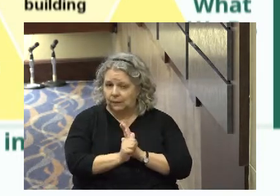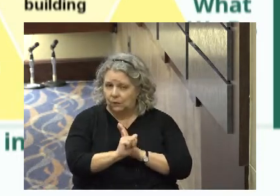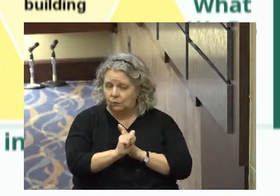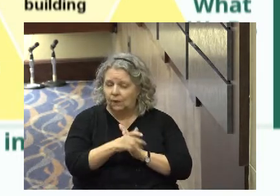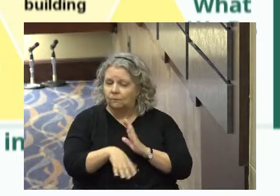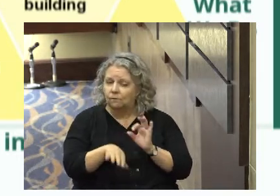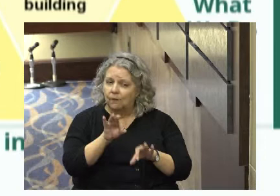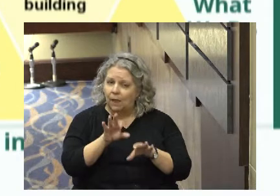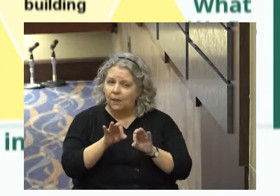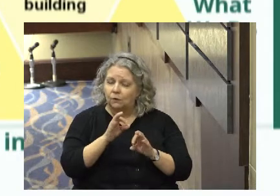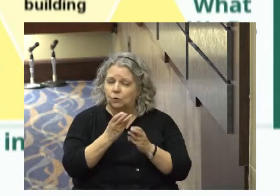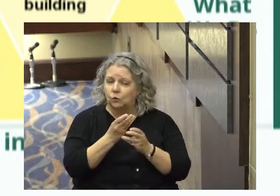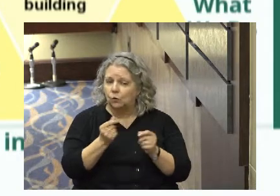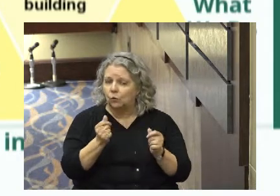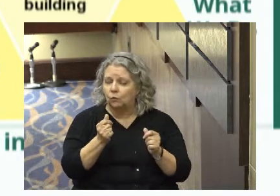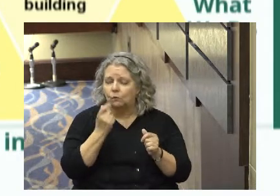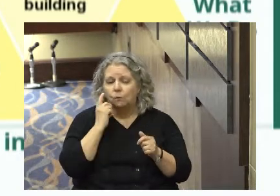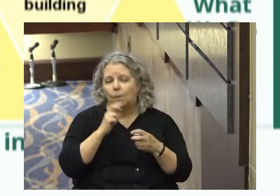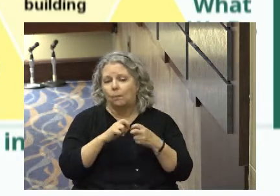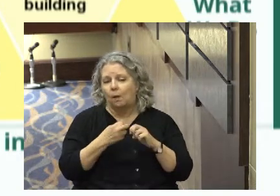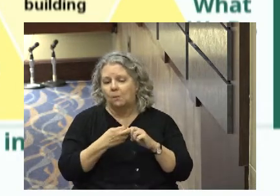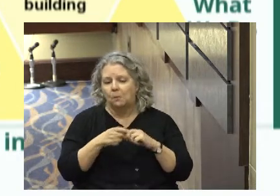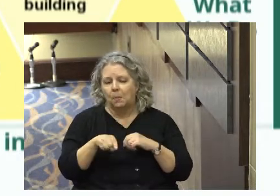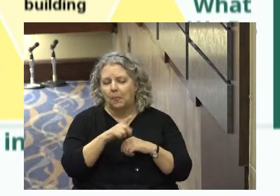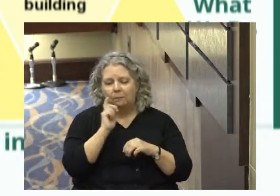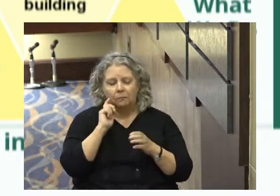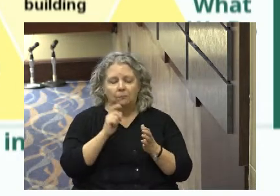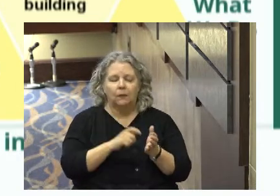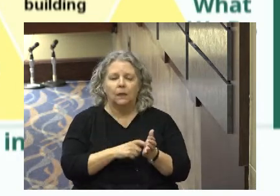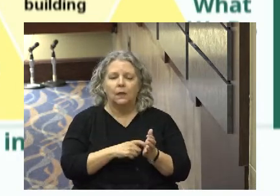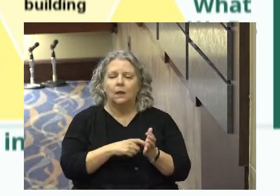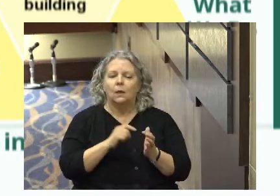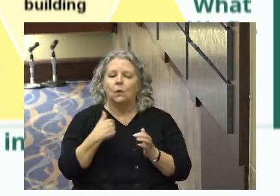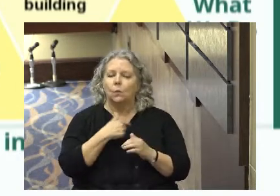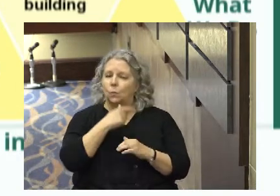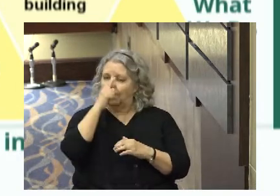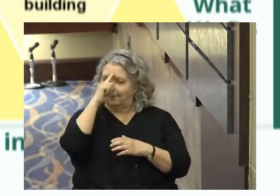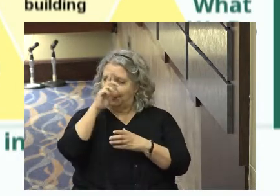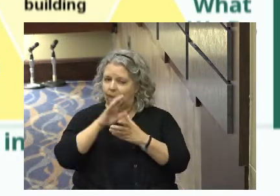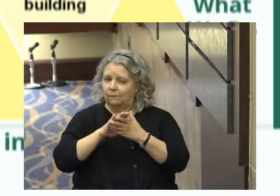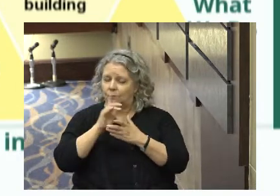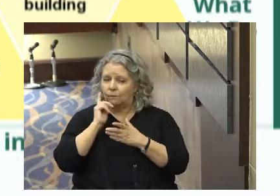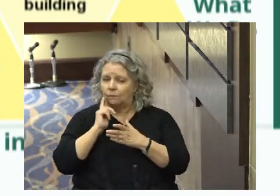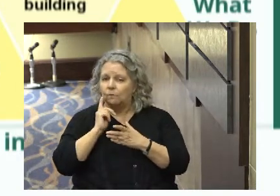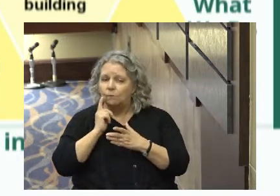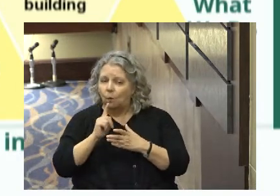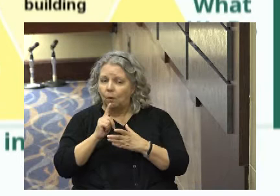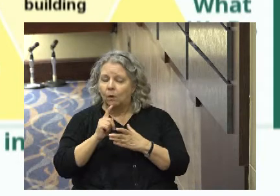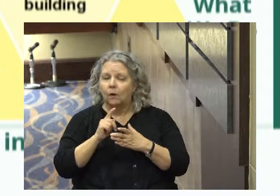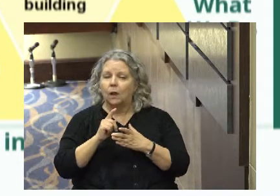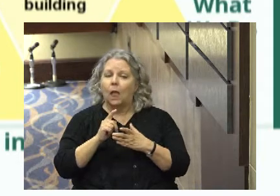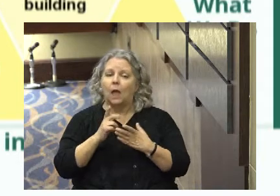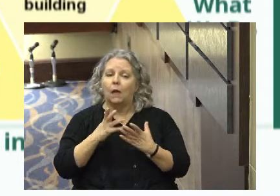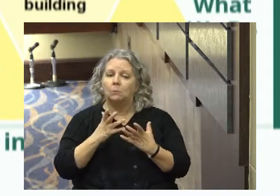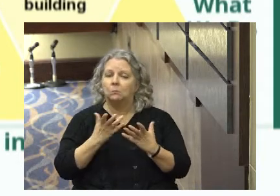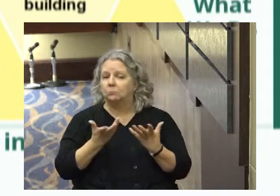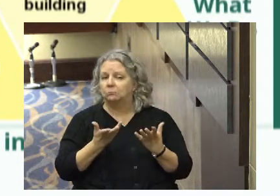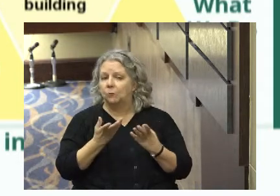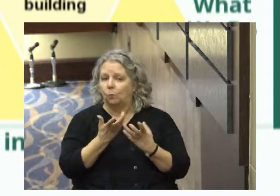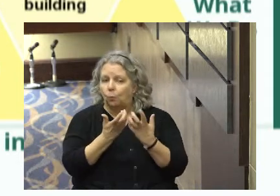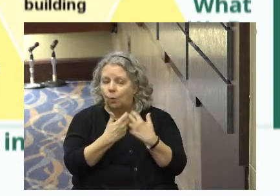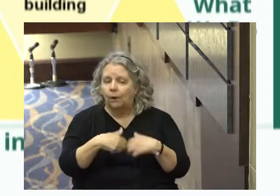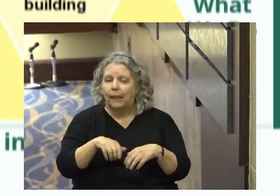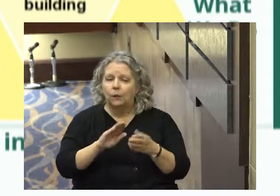they have identified. We believe that in order to address community issues, the community has to be at the table. And then on the right-hand side is